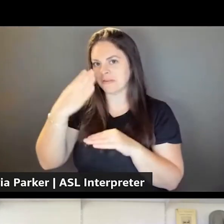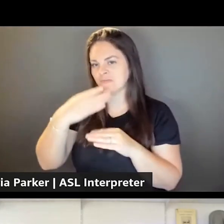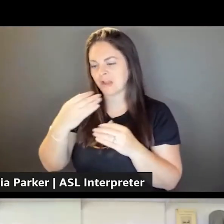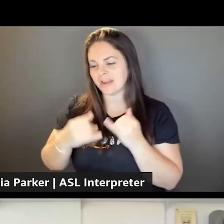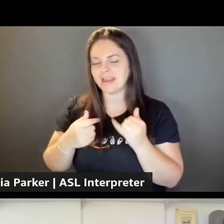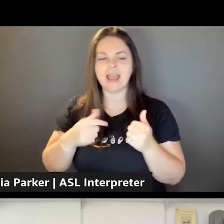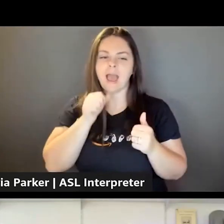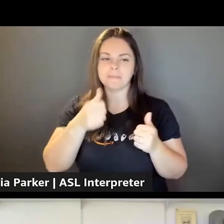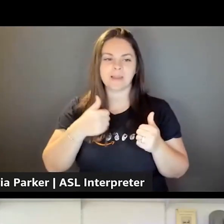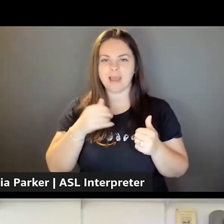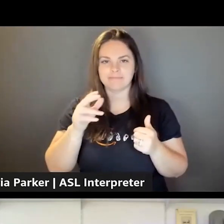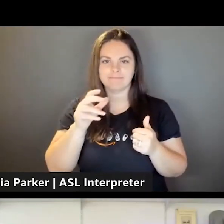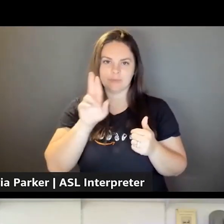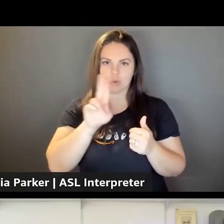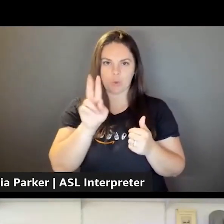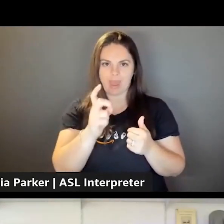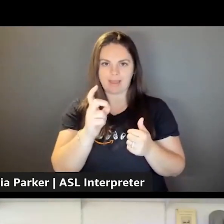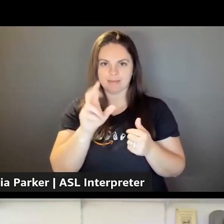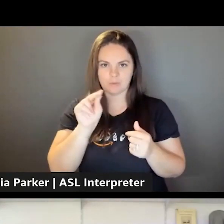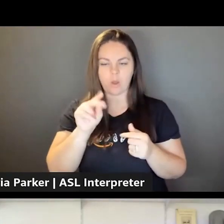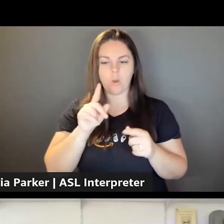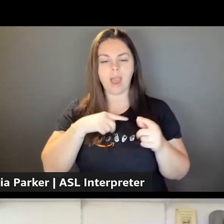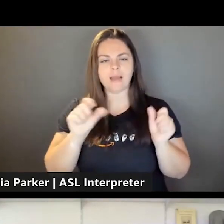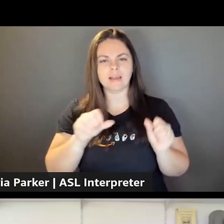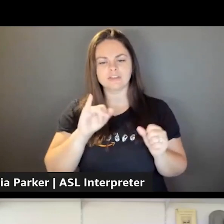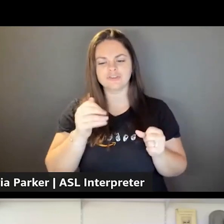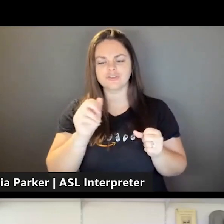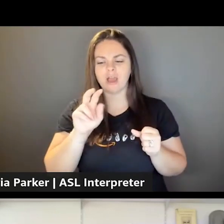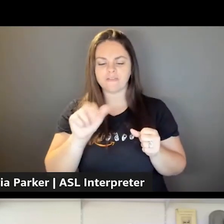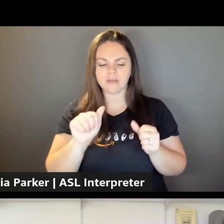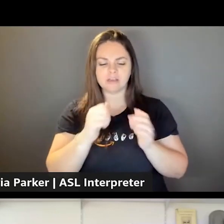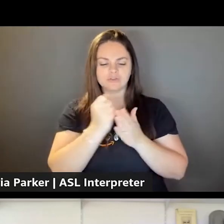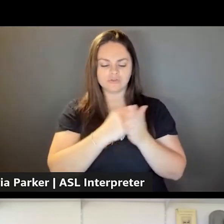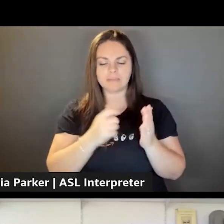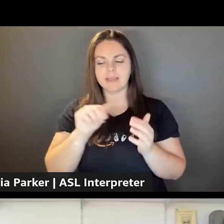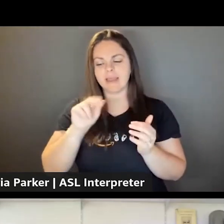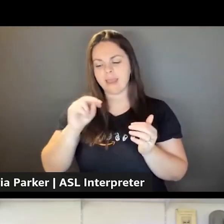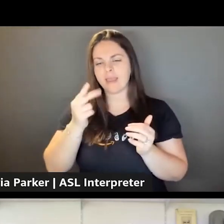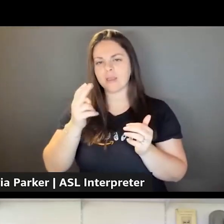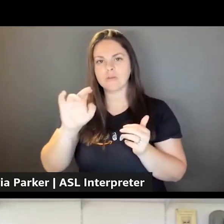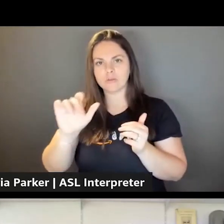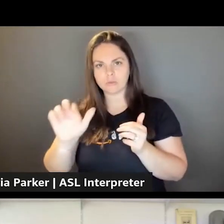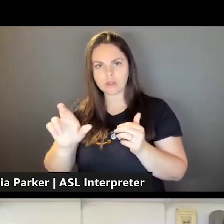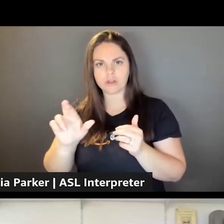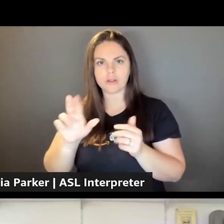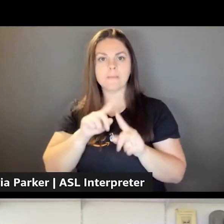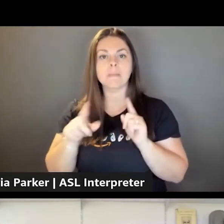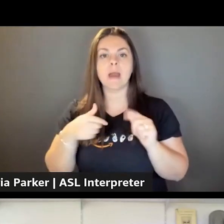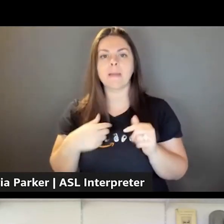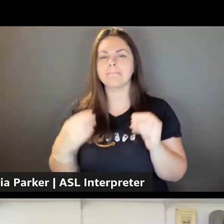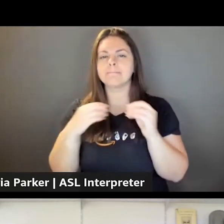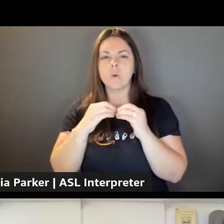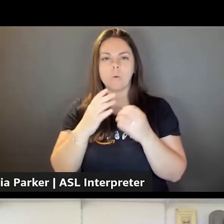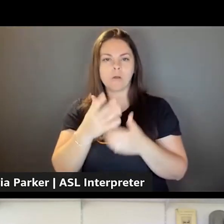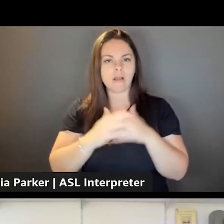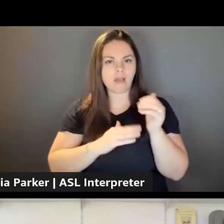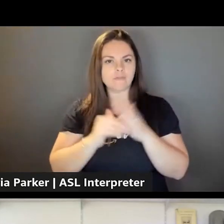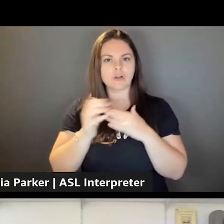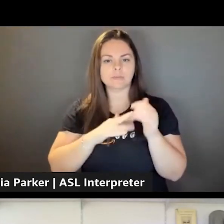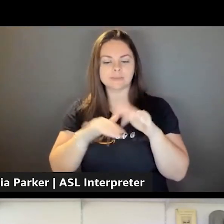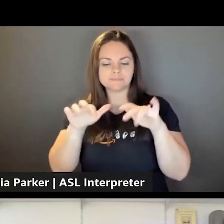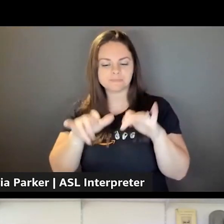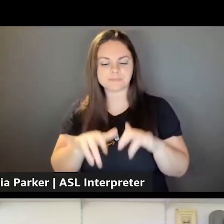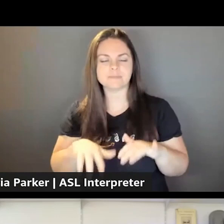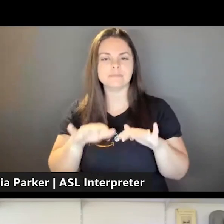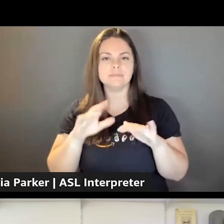know my way around JavaScript. I know my way around Angular in particularly. But I'm more comfortable provisioning out infrastructure as